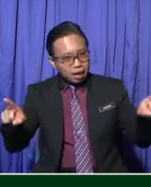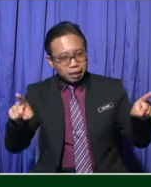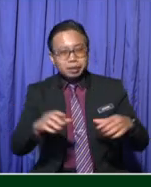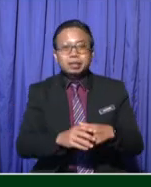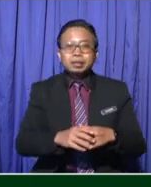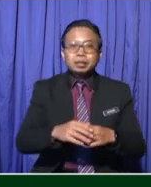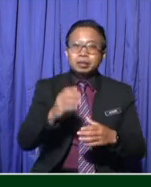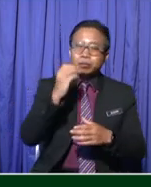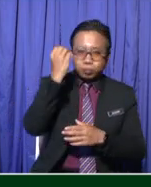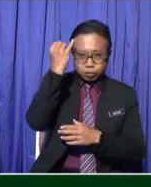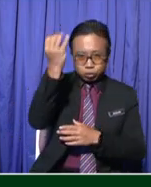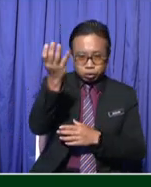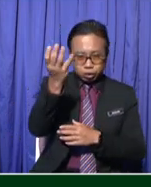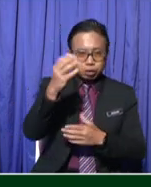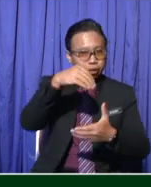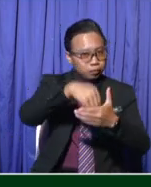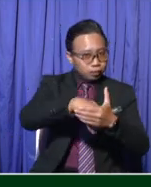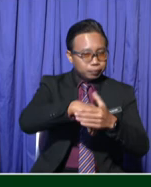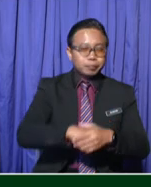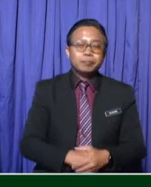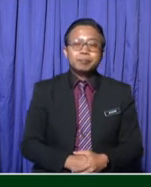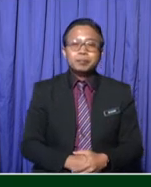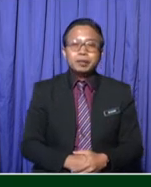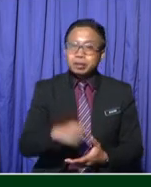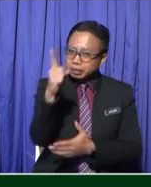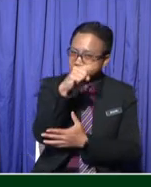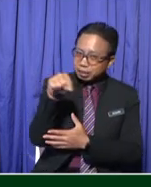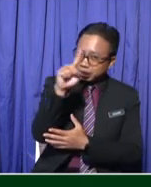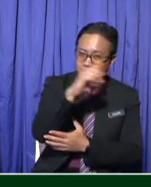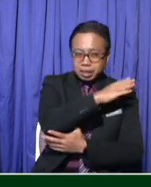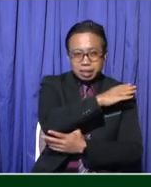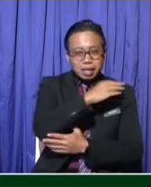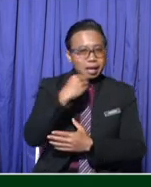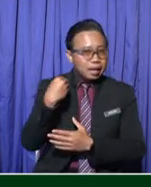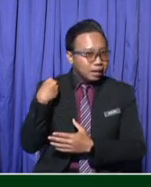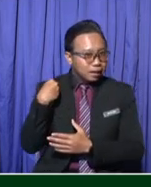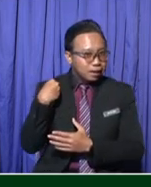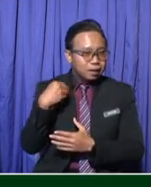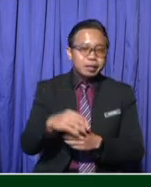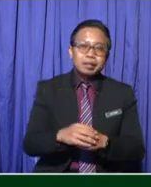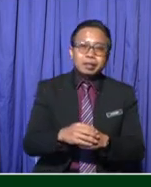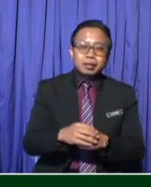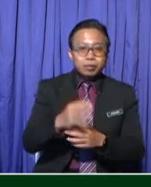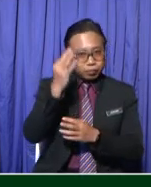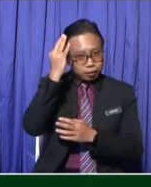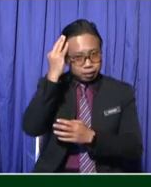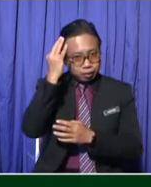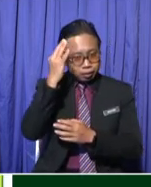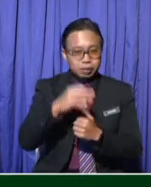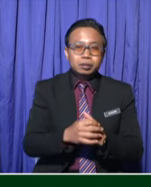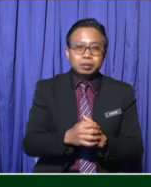story. Circle the question. Then, plan a solving strategy.